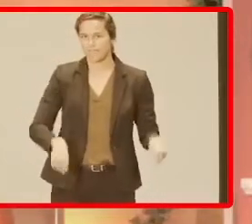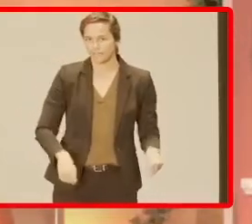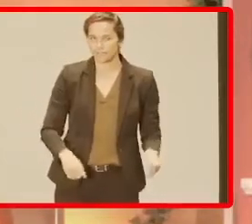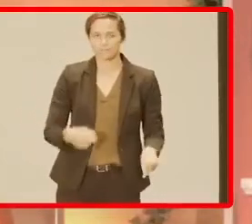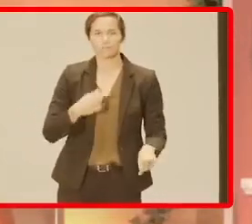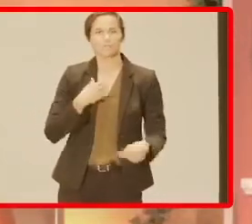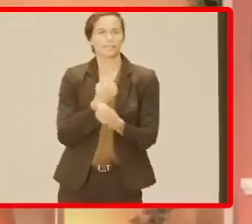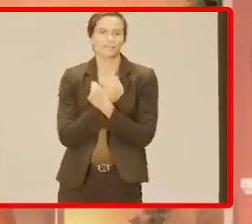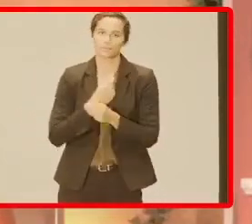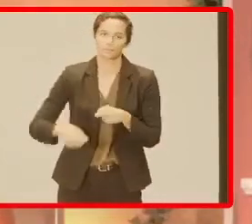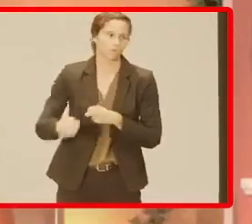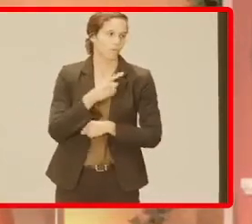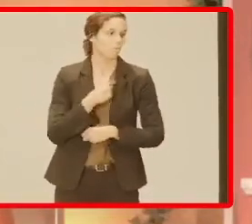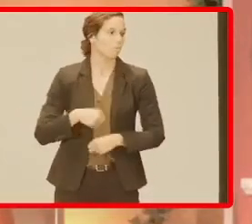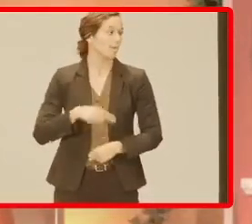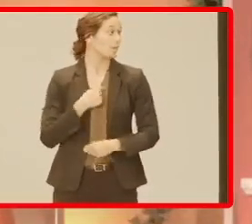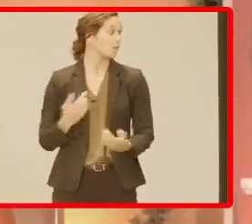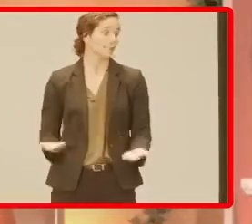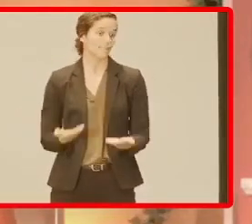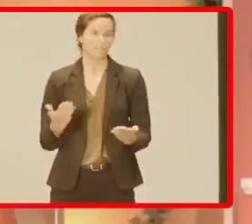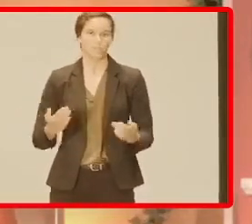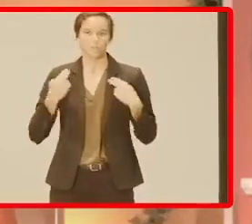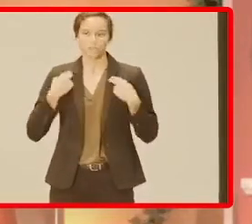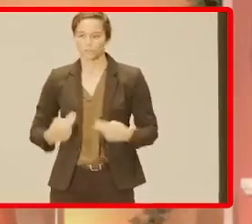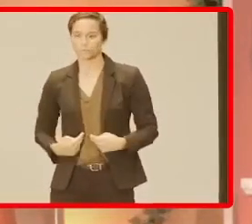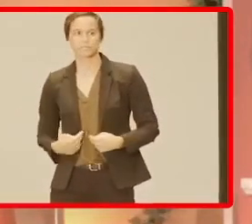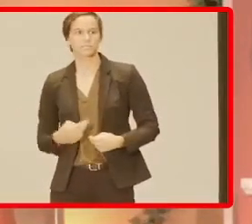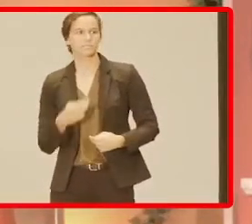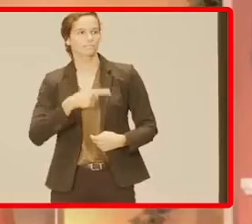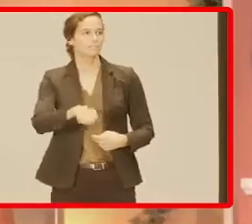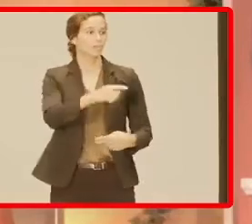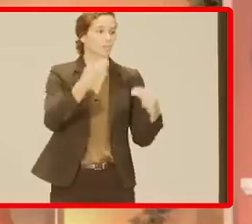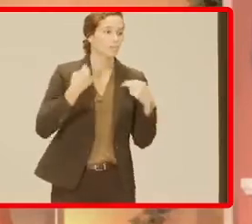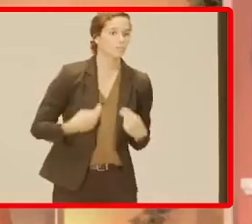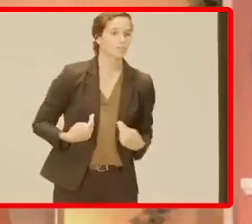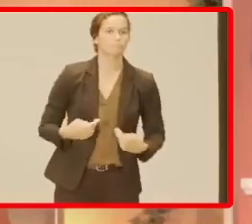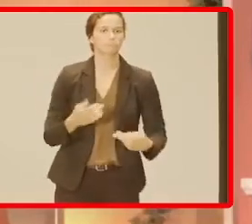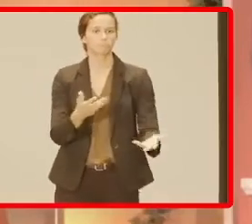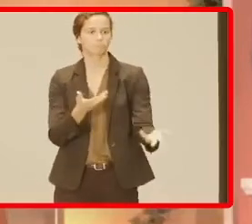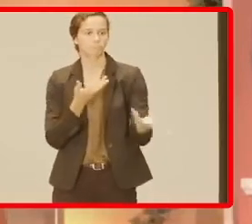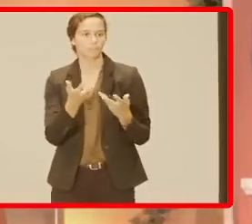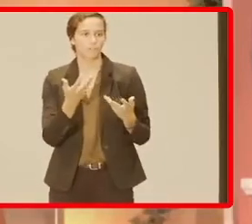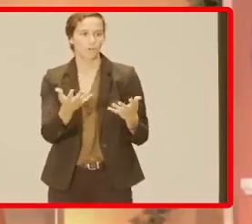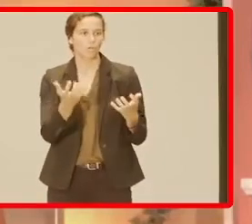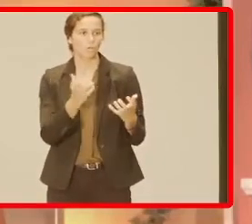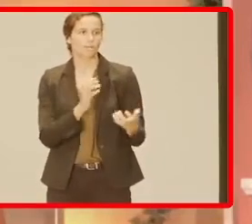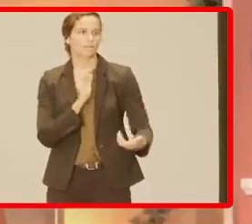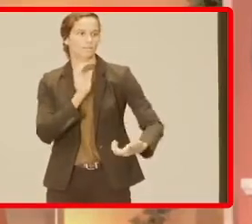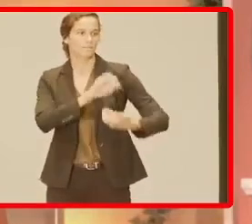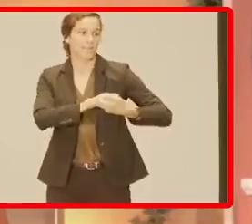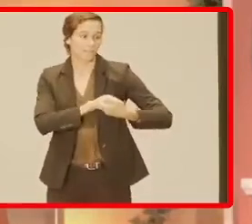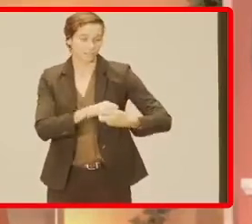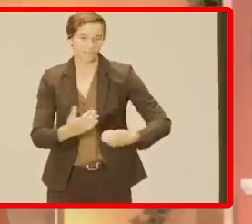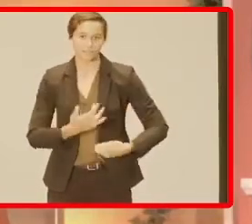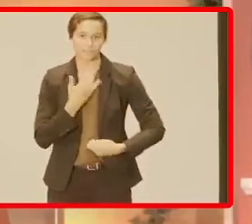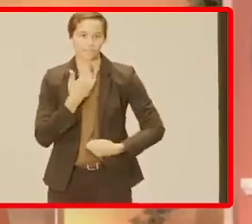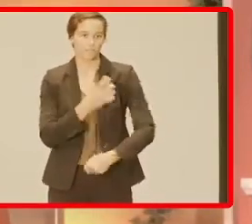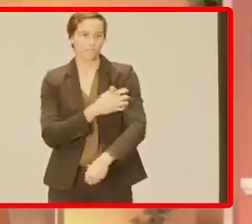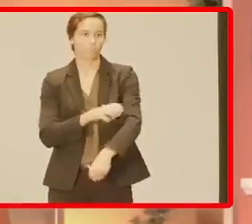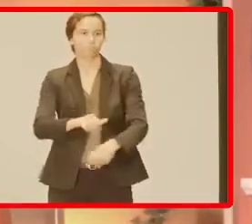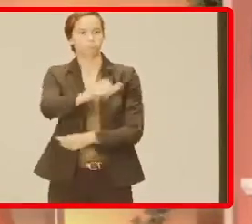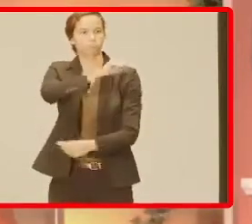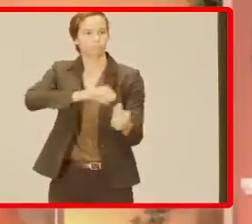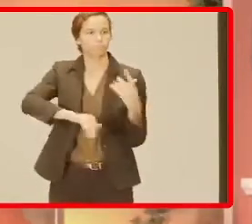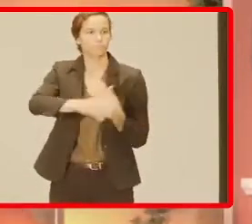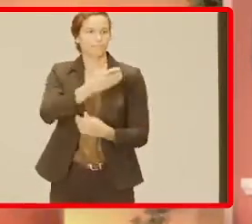We are here as humans to be together, to come together, and to feel the power and the love.